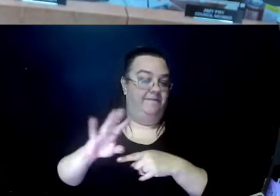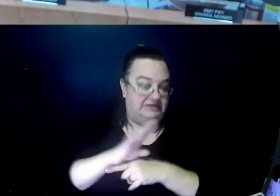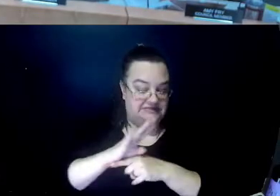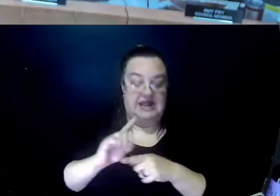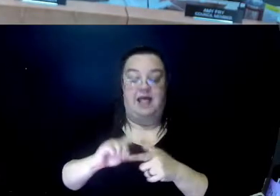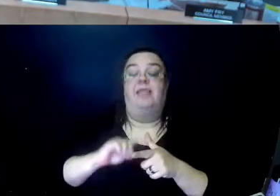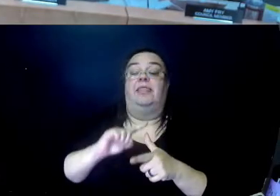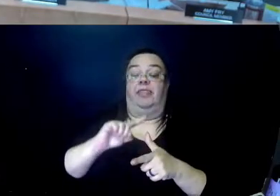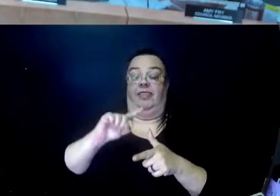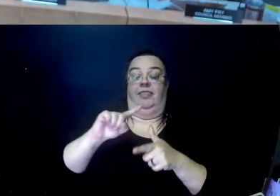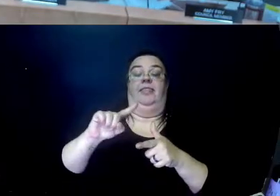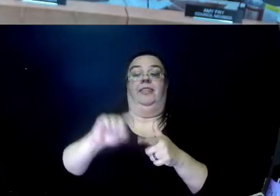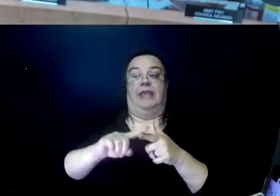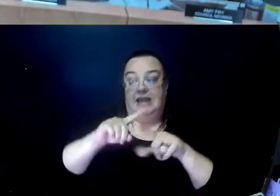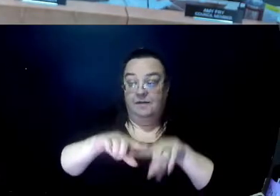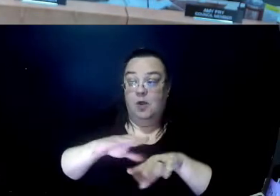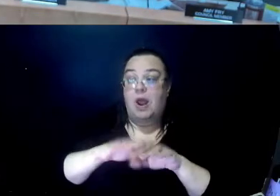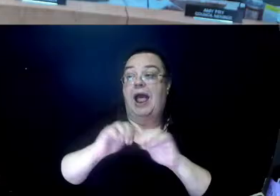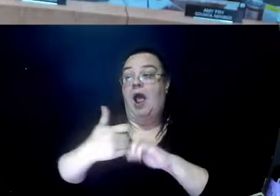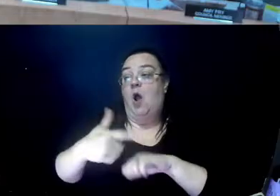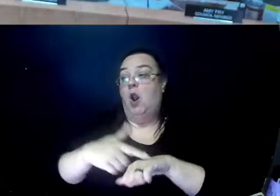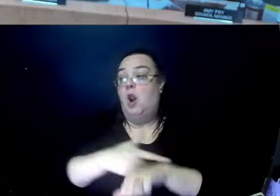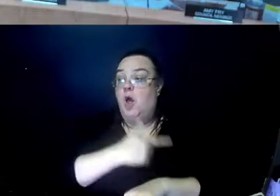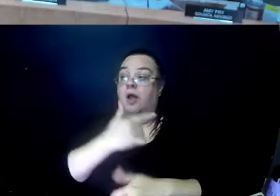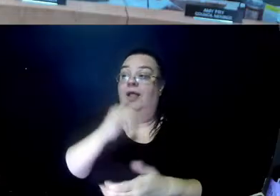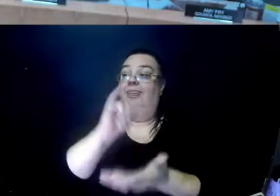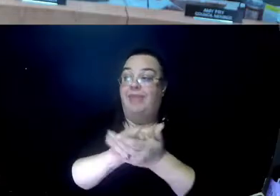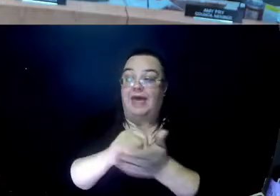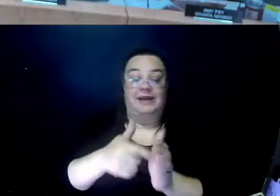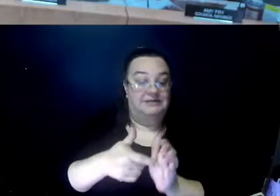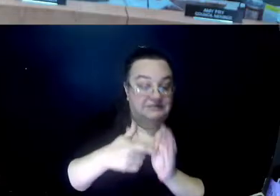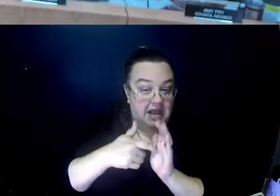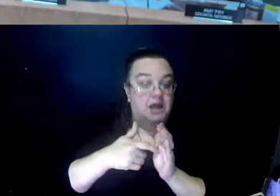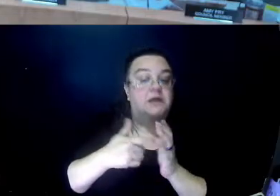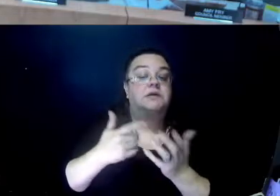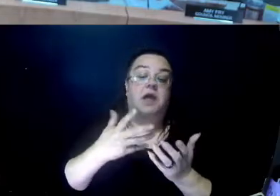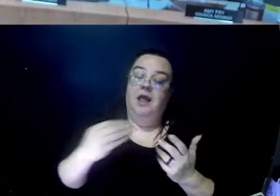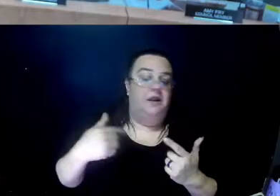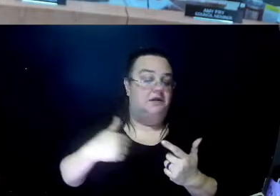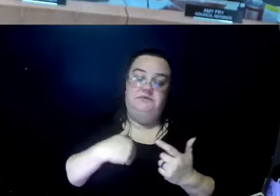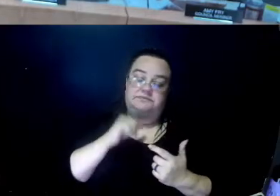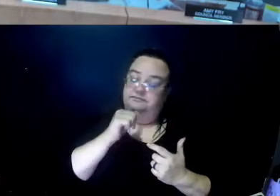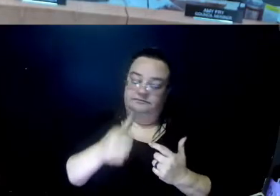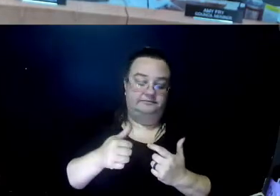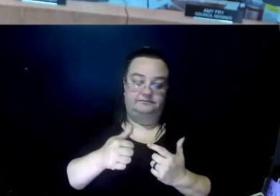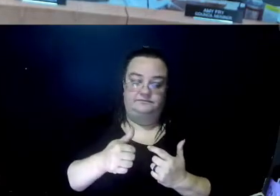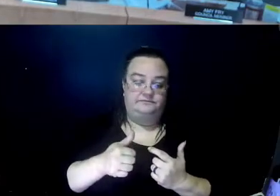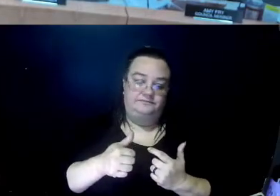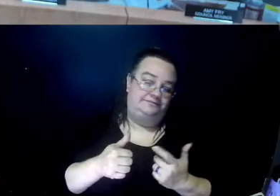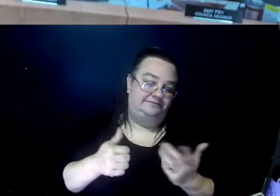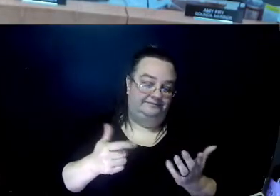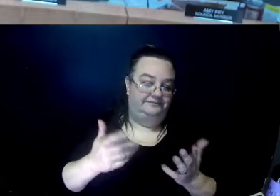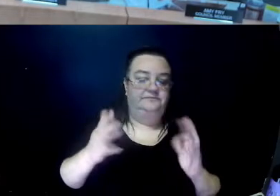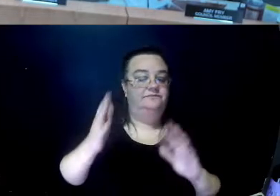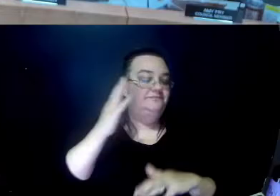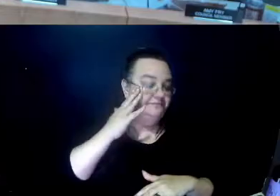then depending on how long that takes, and I don't, in